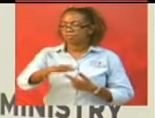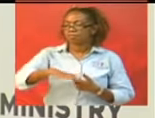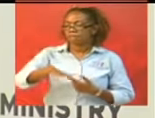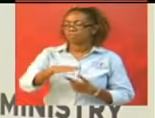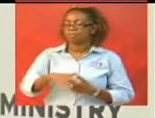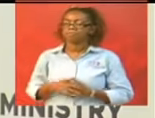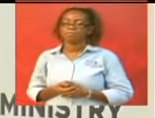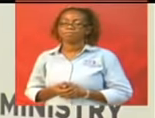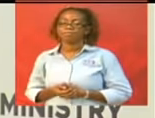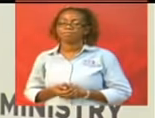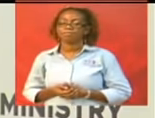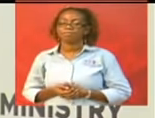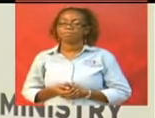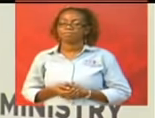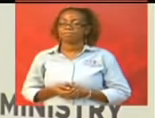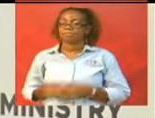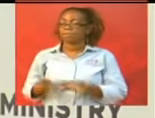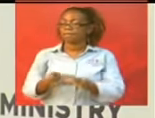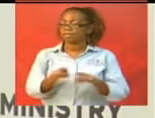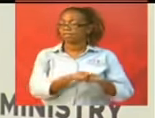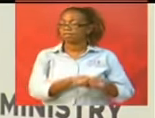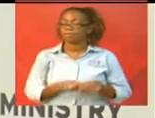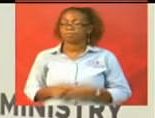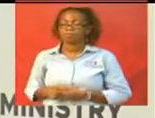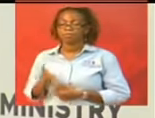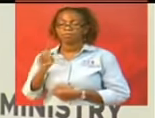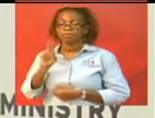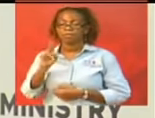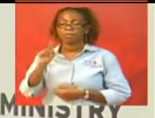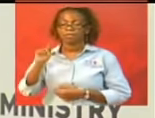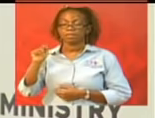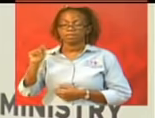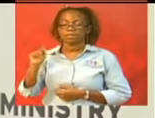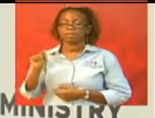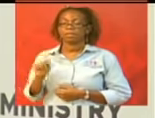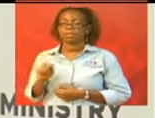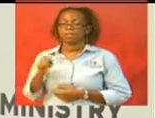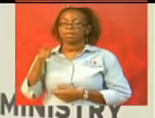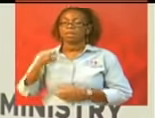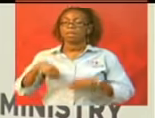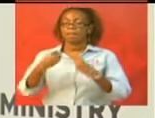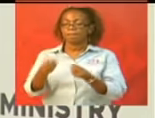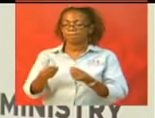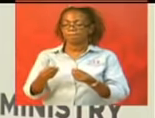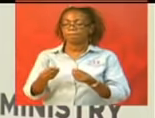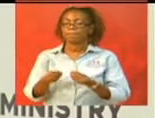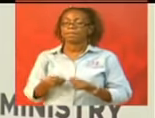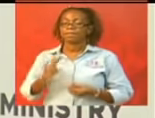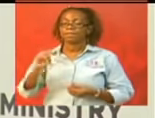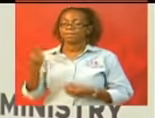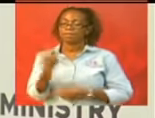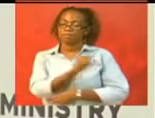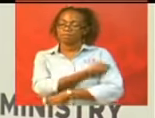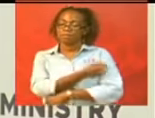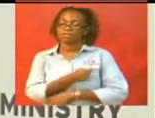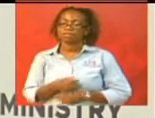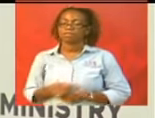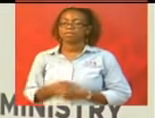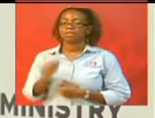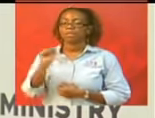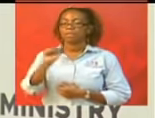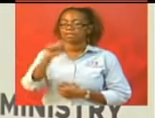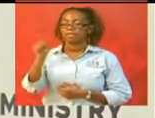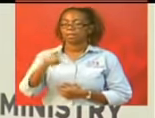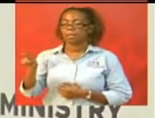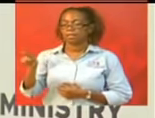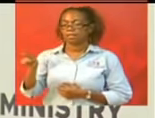where for AstraZeneca second doses being administered at the UTT campus at Monroe